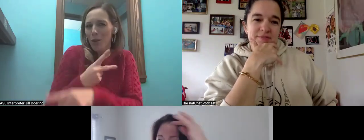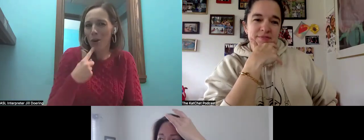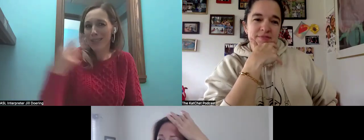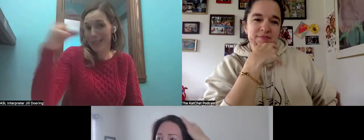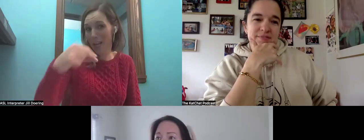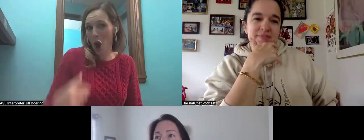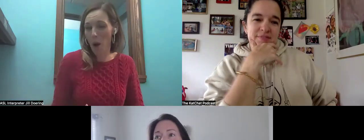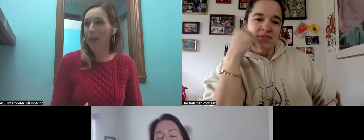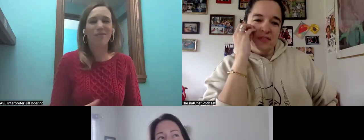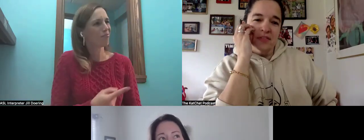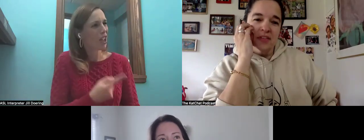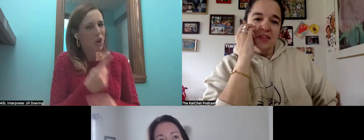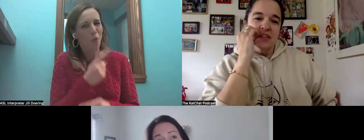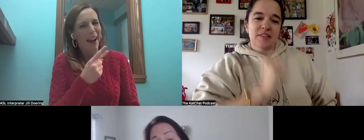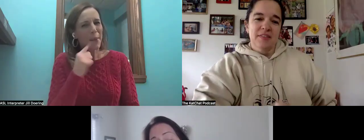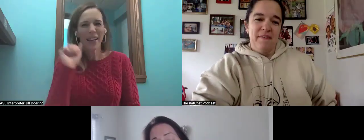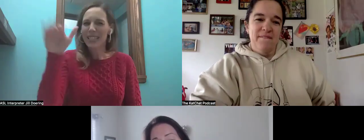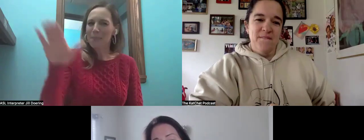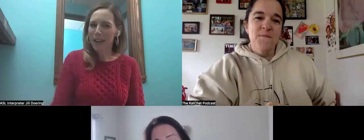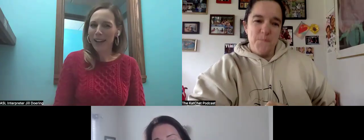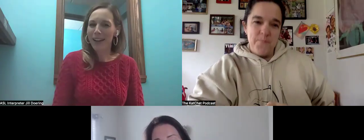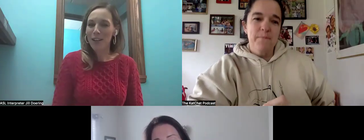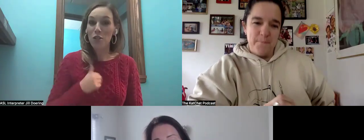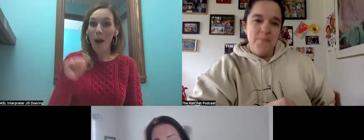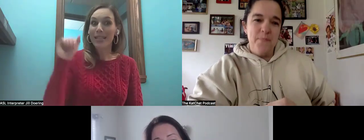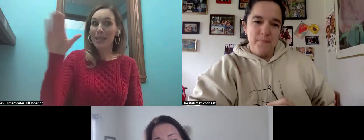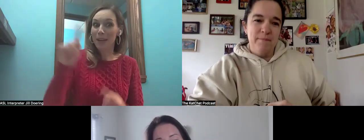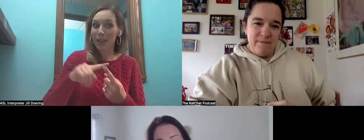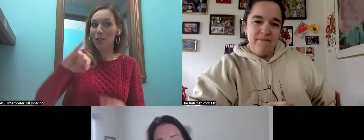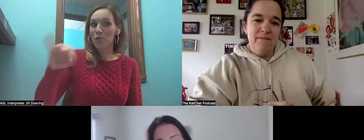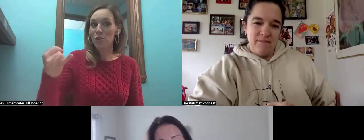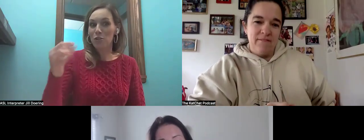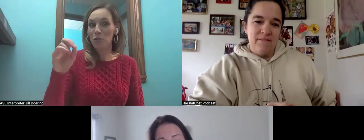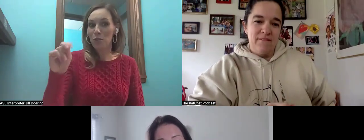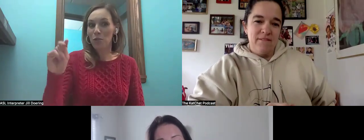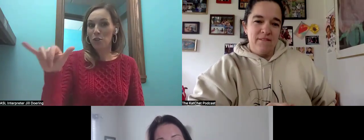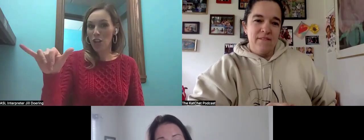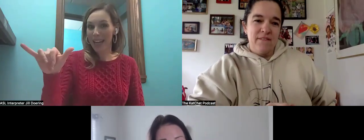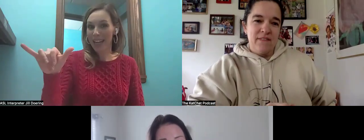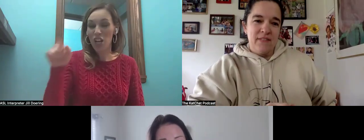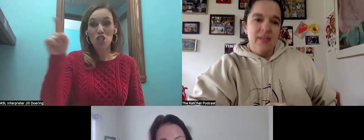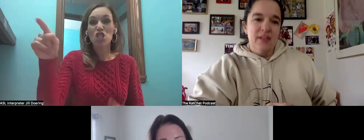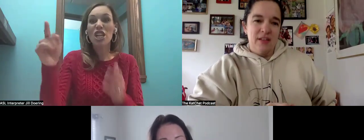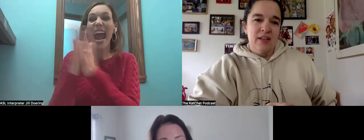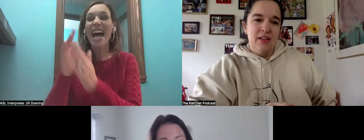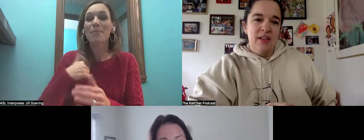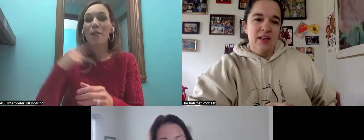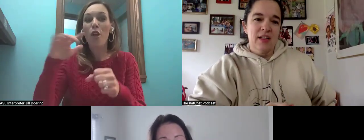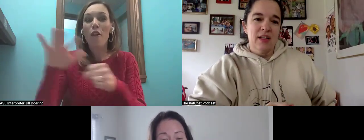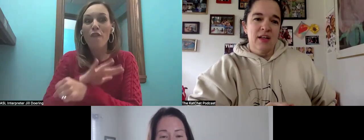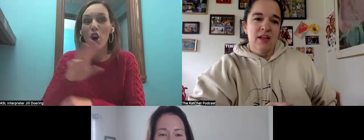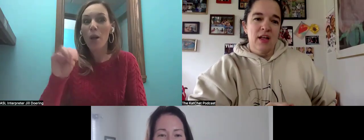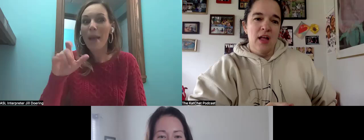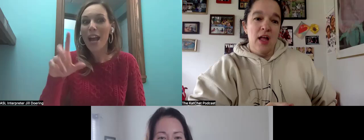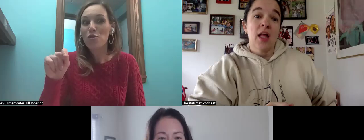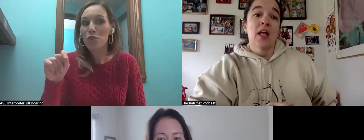said, You're right. You're right. So I submitted it to Jenny, and she asked for the full. I couldn't believe it. I